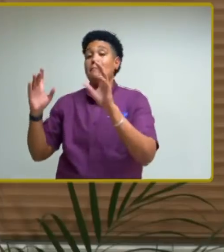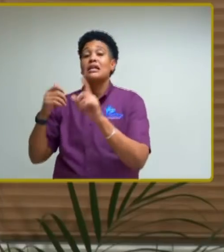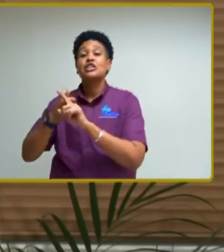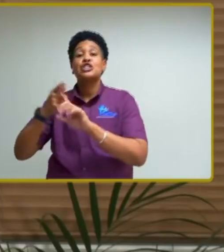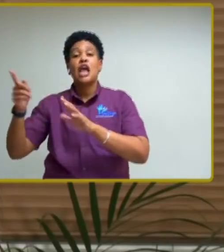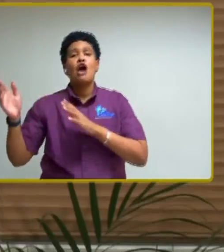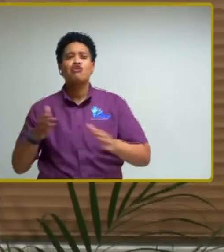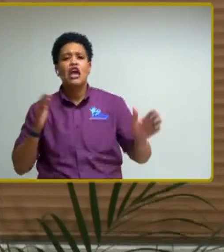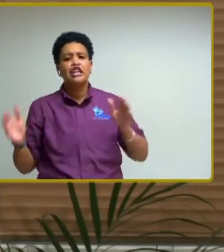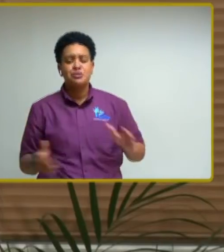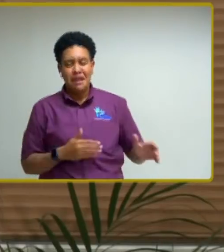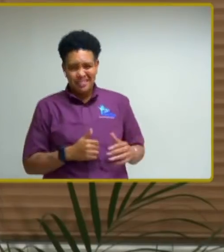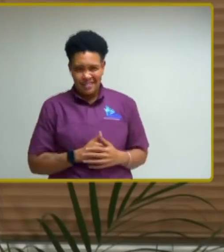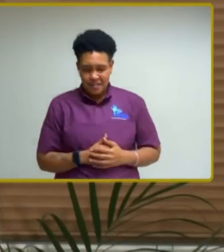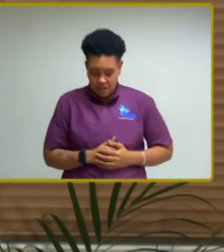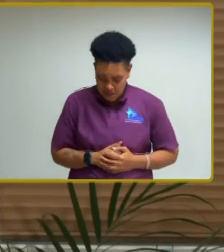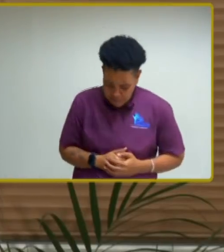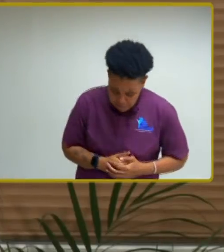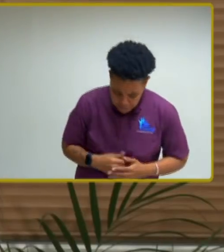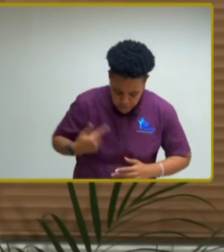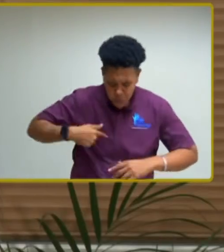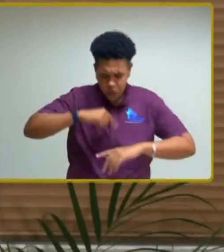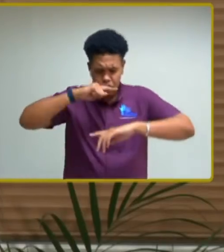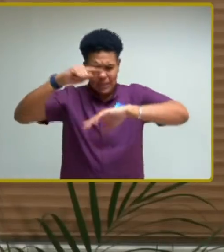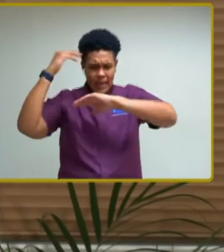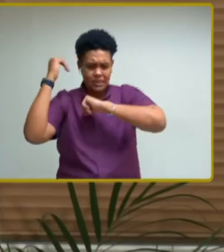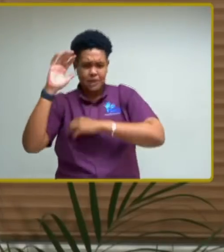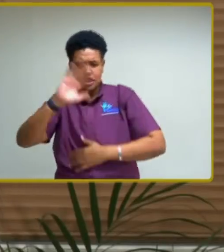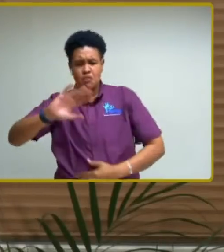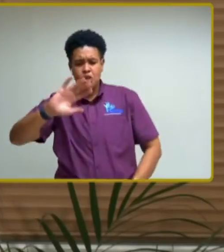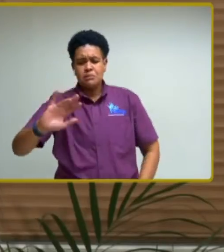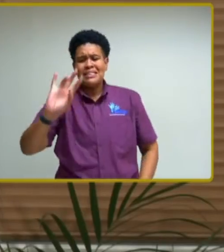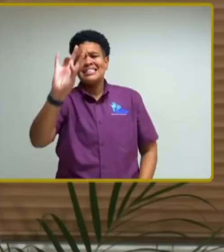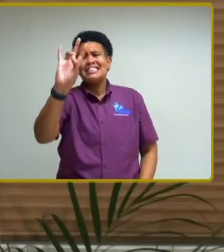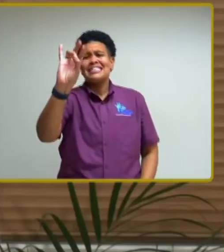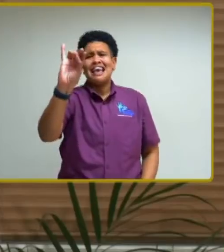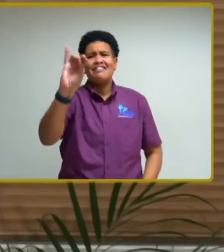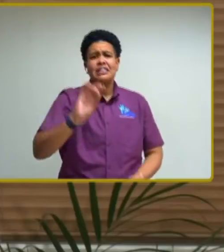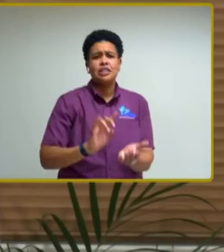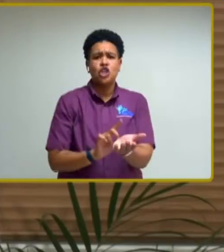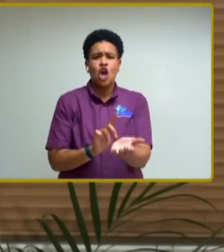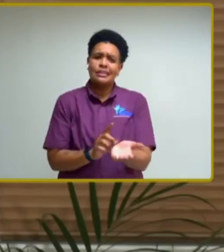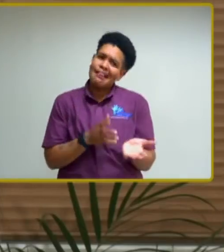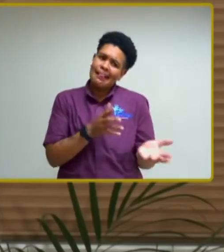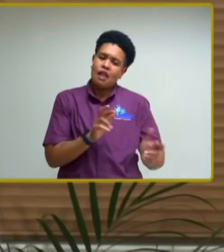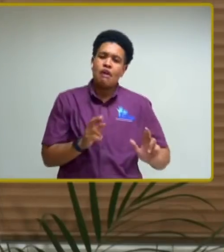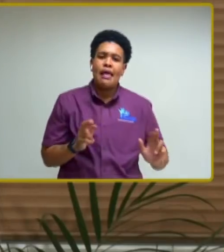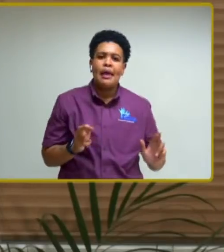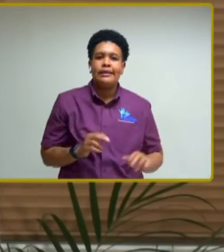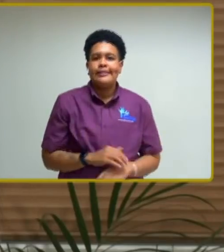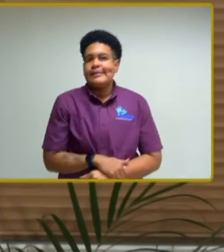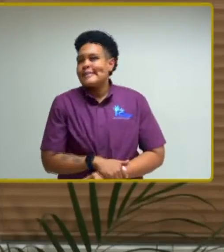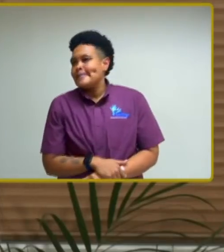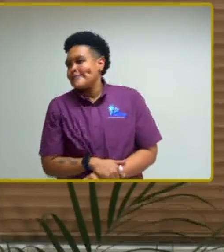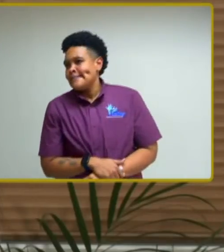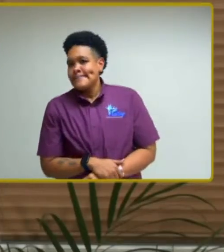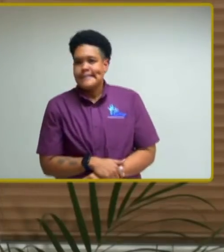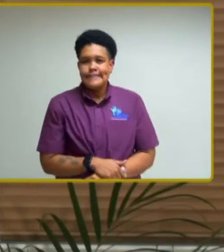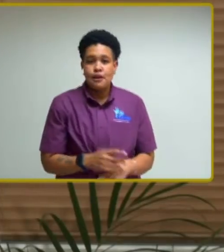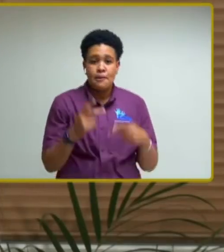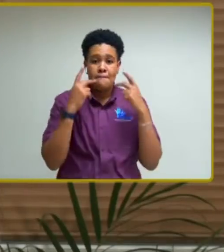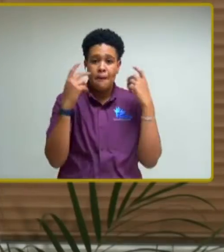the arrangement. We expect approximately 70 doctors to be on hand, public